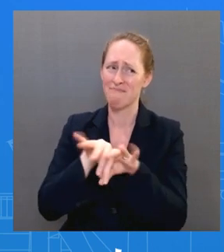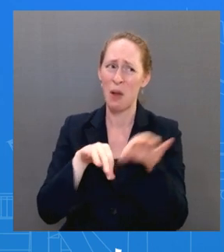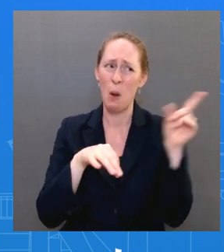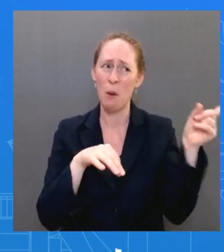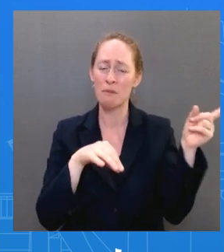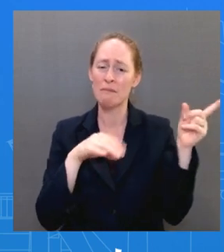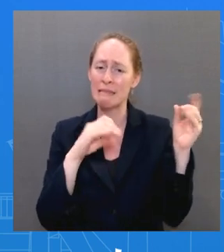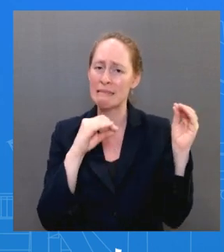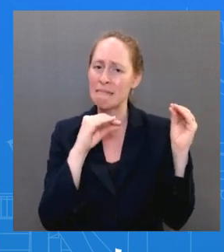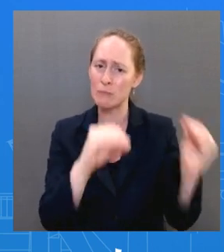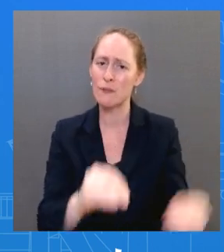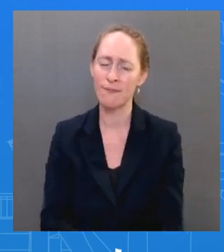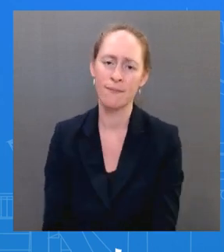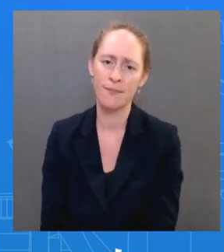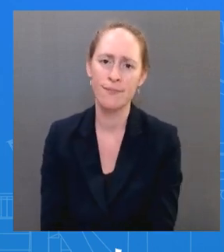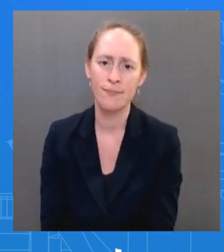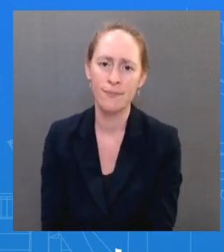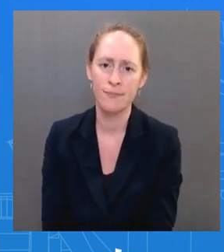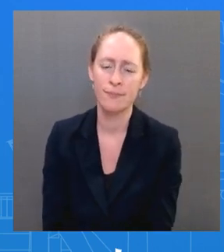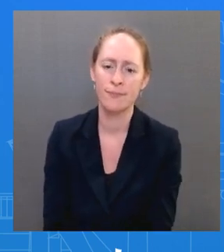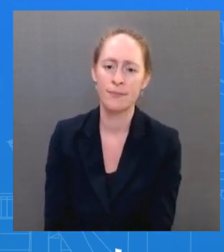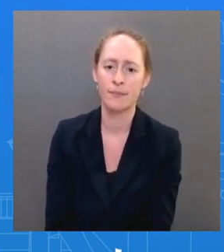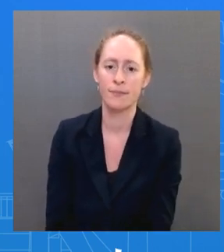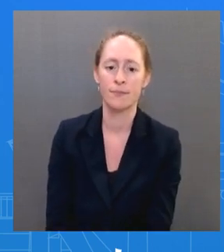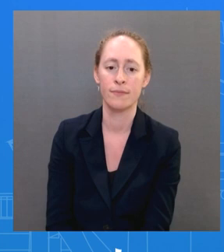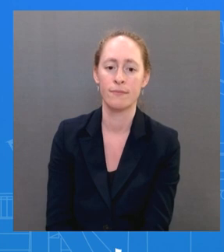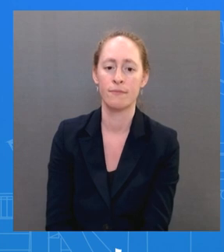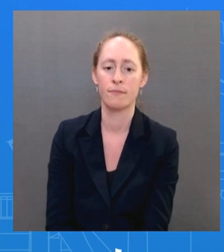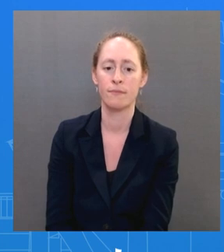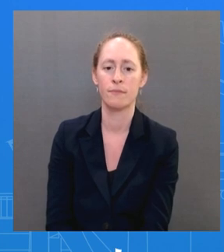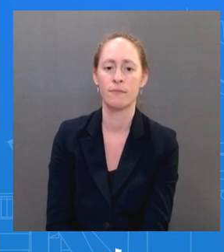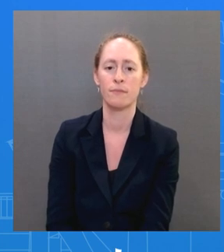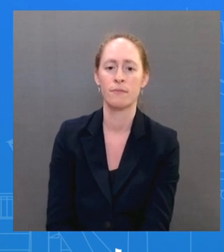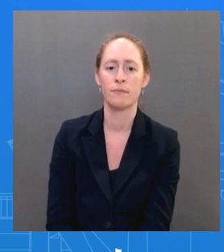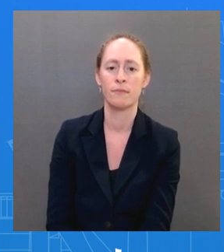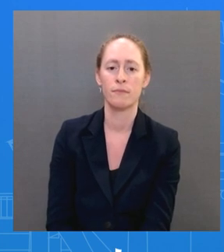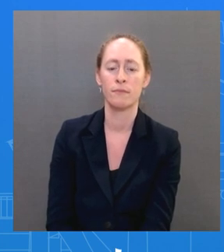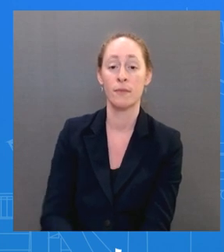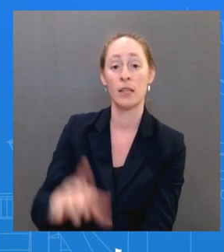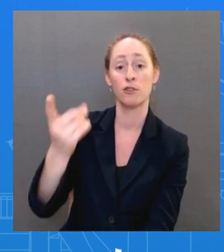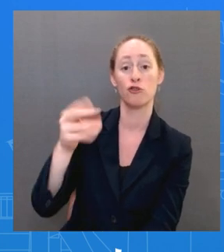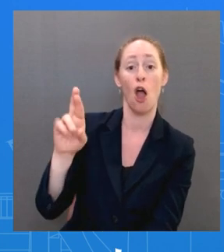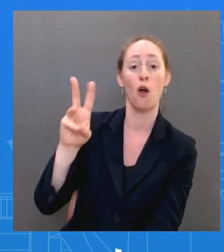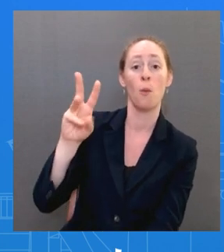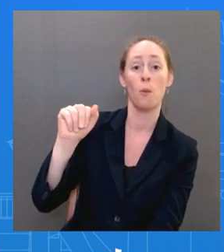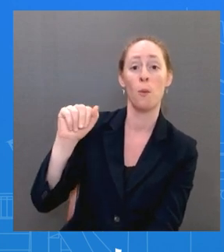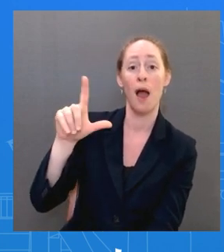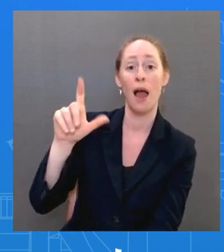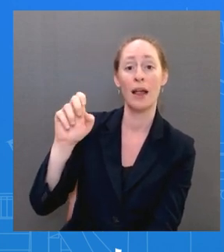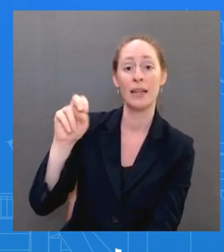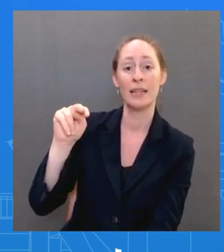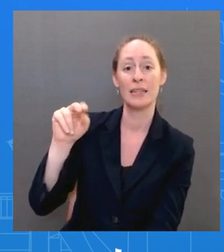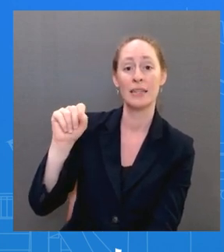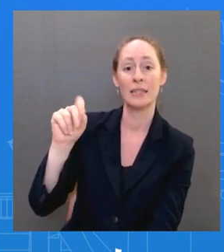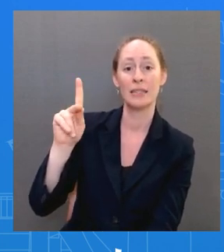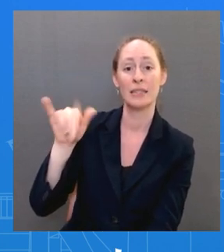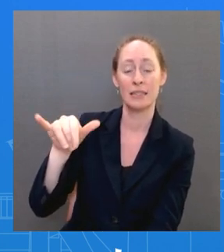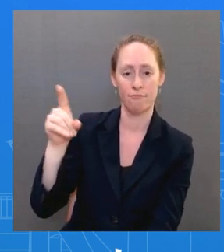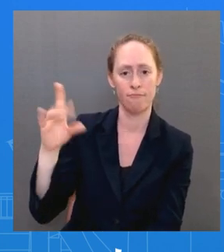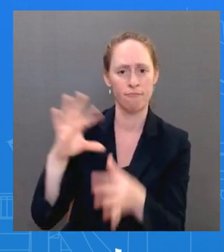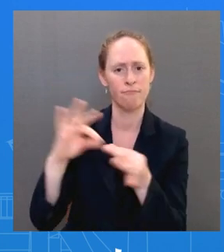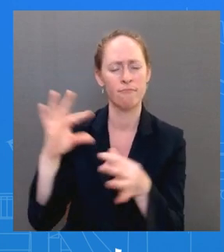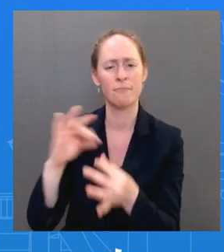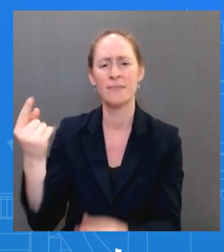Dr. Rochelle Walensky says that we're kind of headed toward a new normal with COVID. And